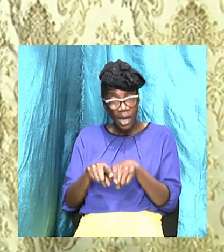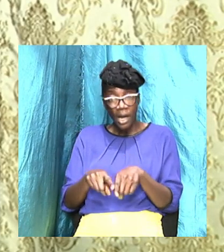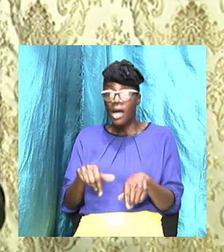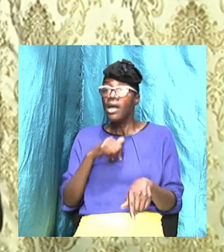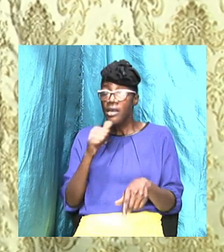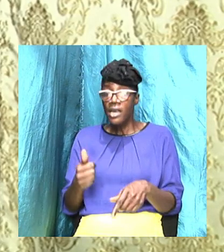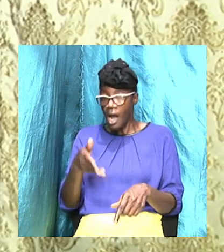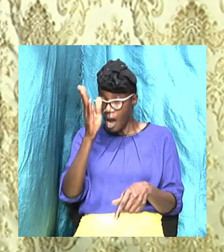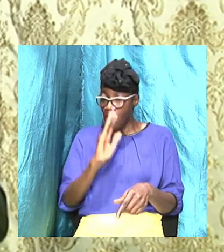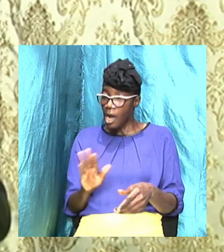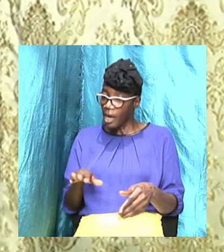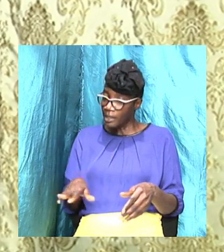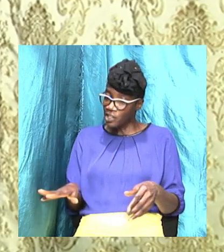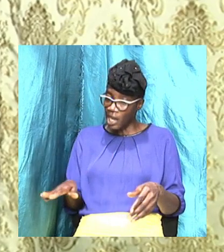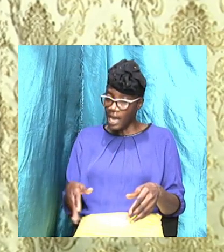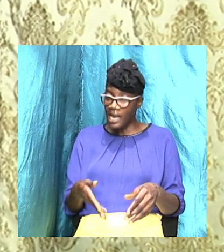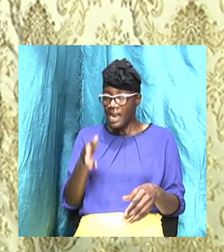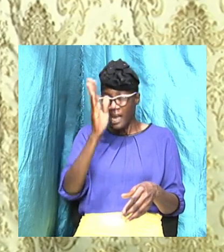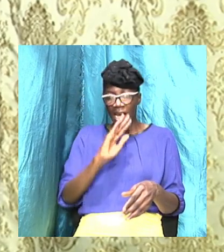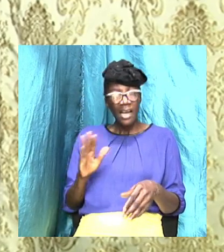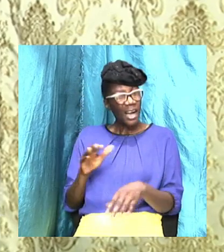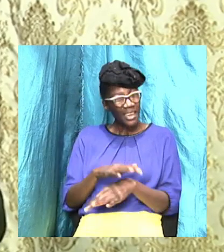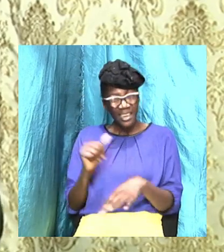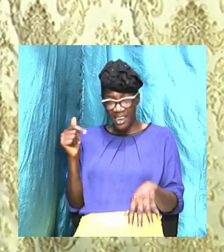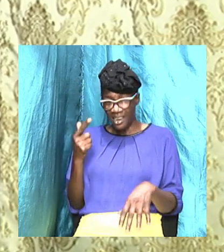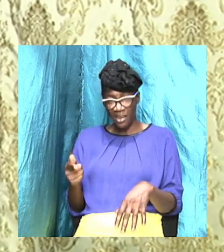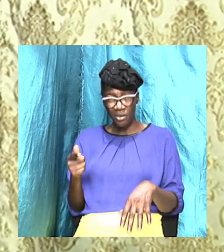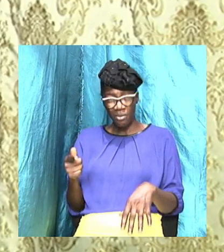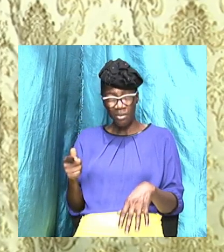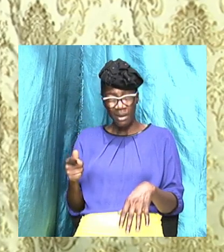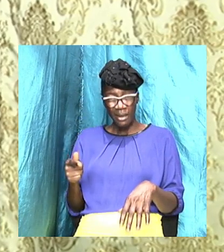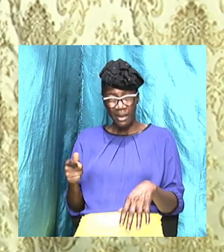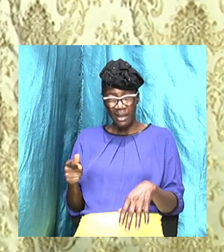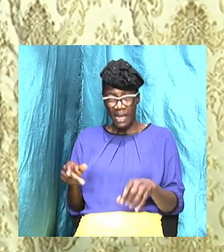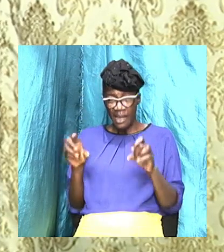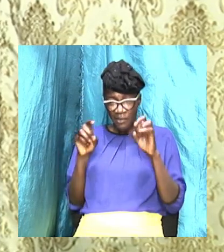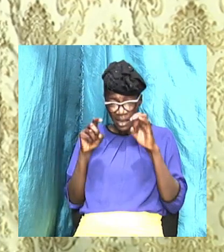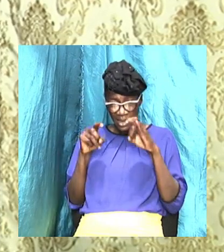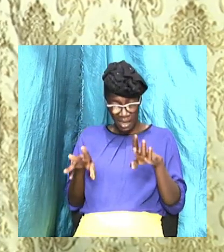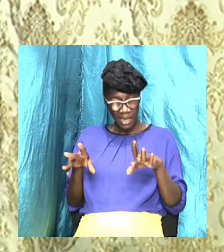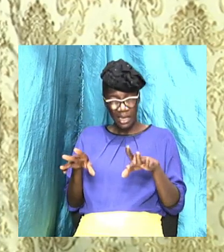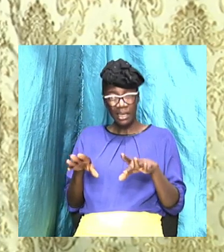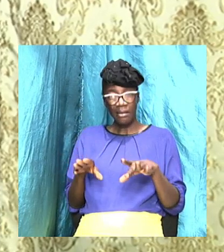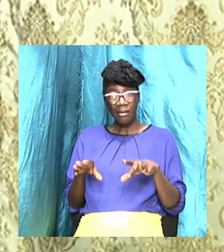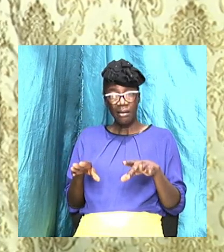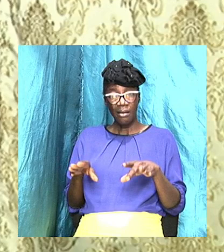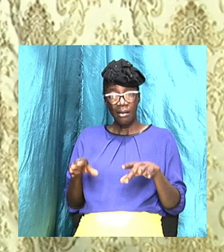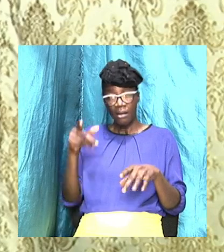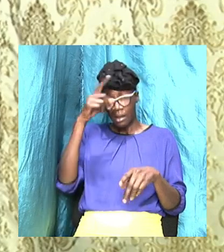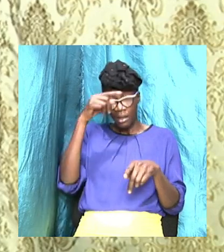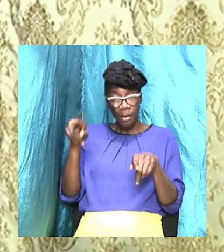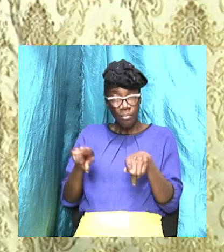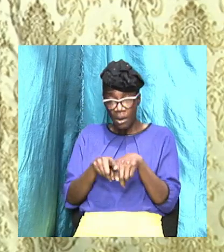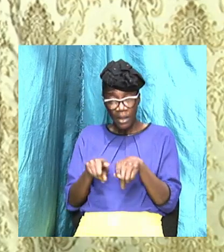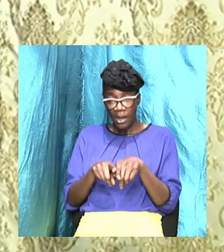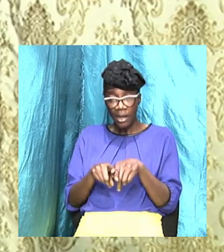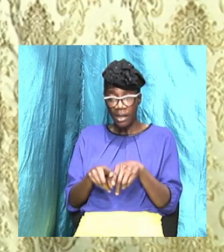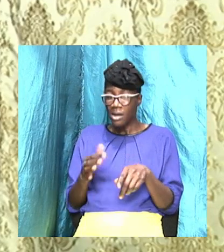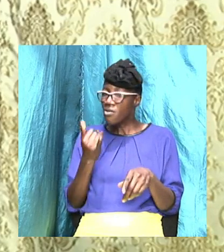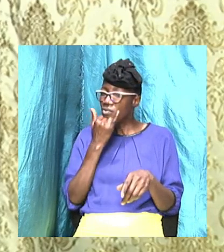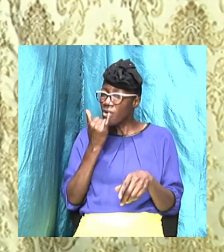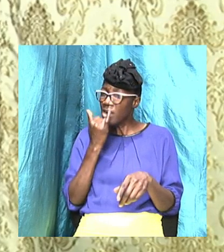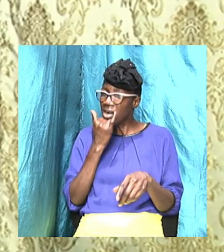So God call us, anytime you hate your brother, man, that is unrighteousness. God call us unto righteousness. He calls us